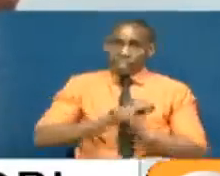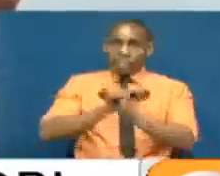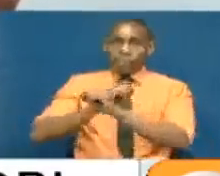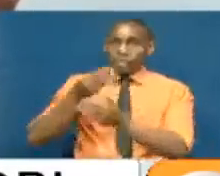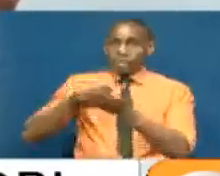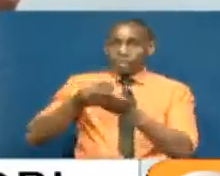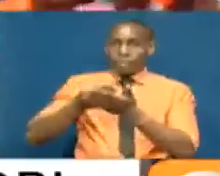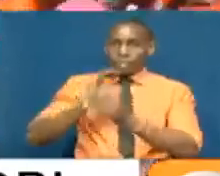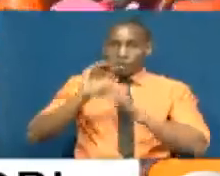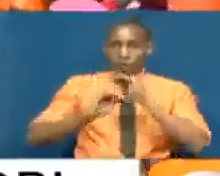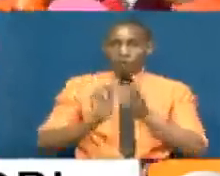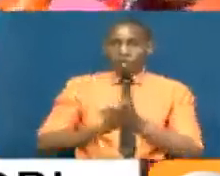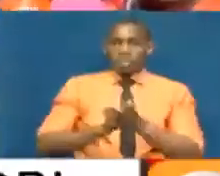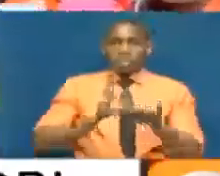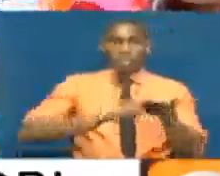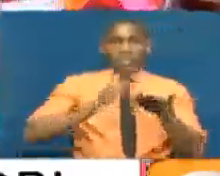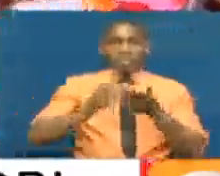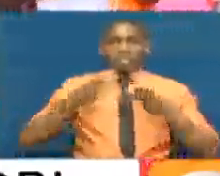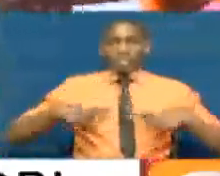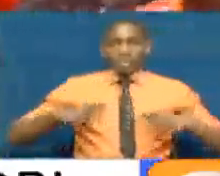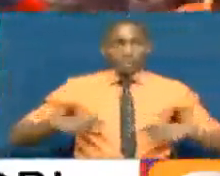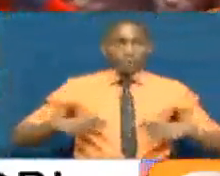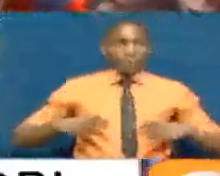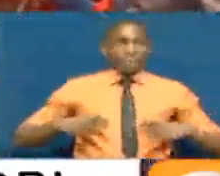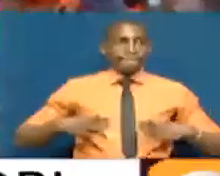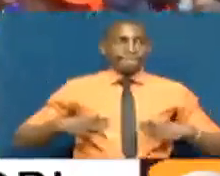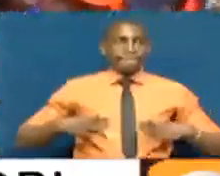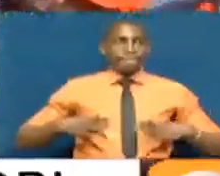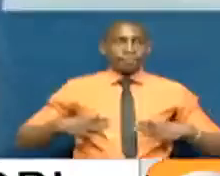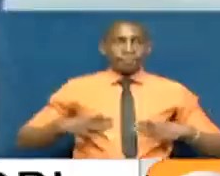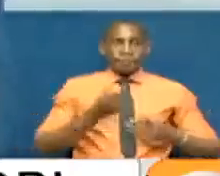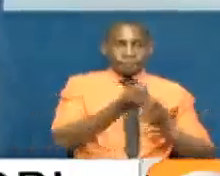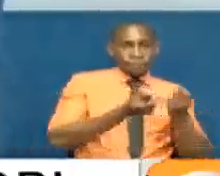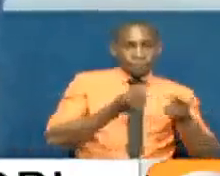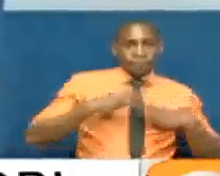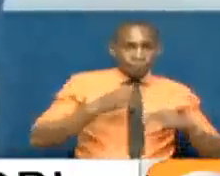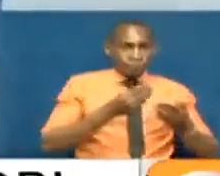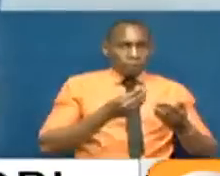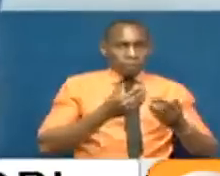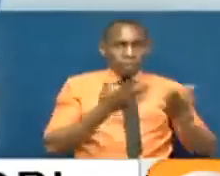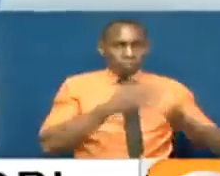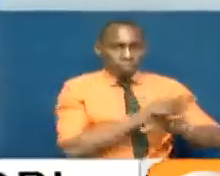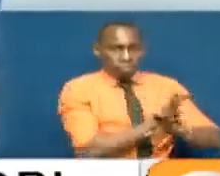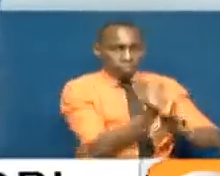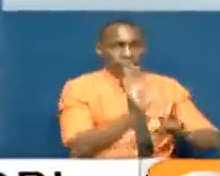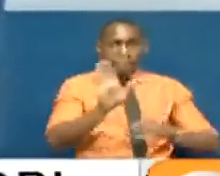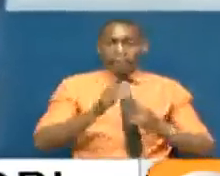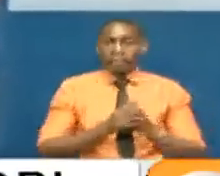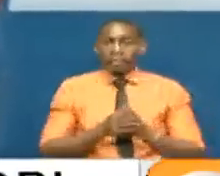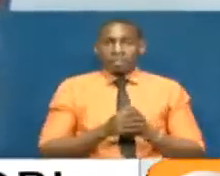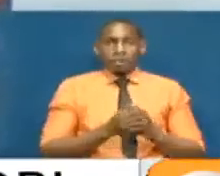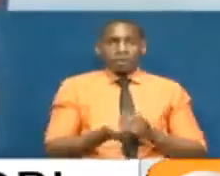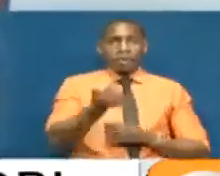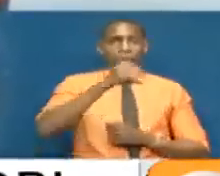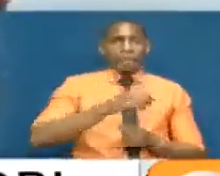pesa yetu yote, rasio mali ya wananchi. Wachache wakipora mali yenu, waje